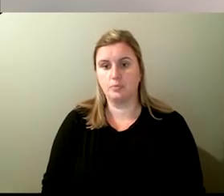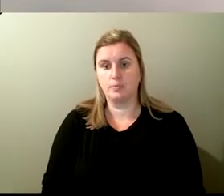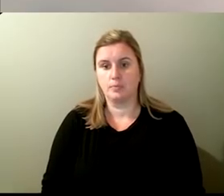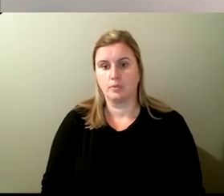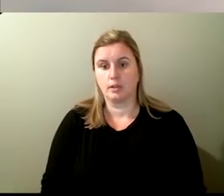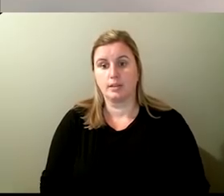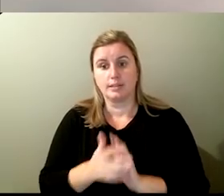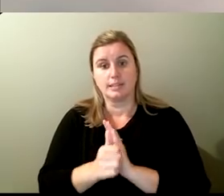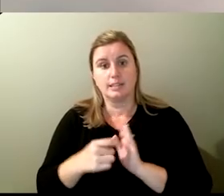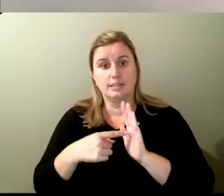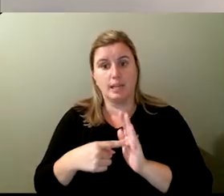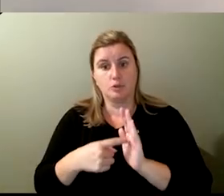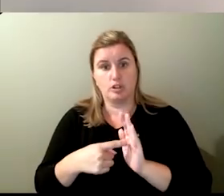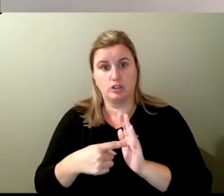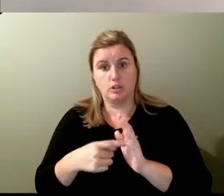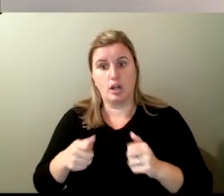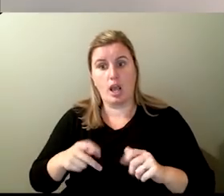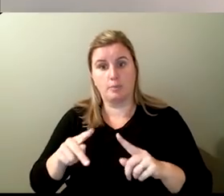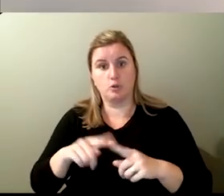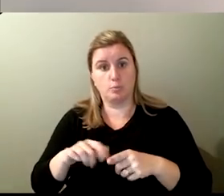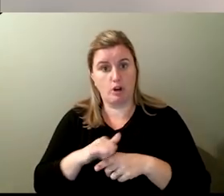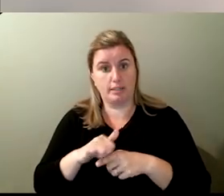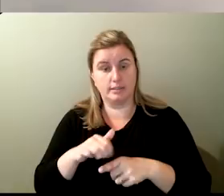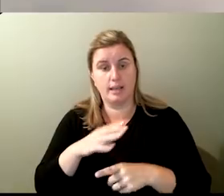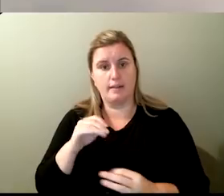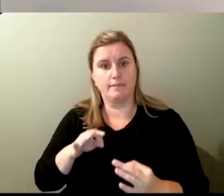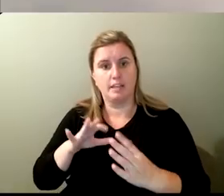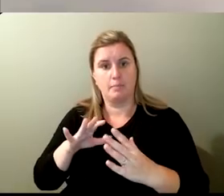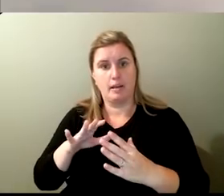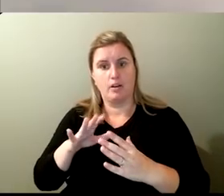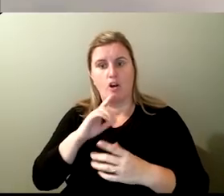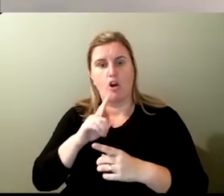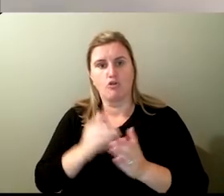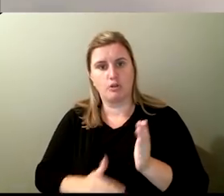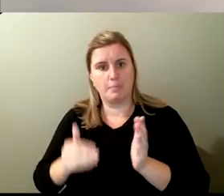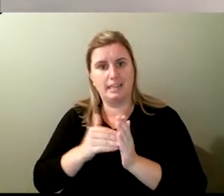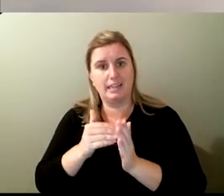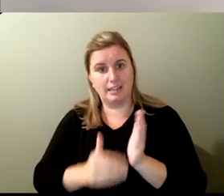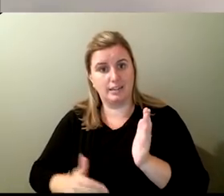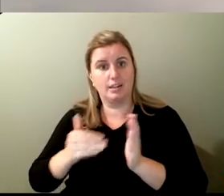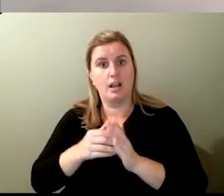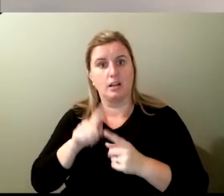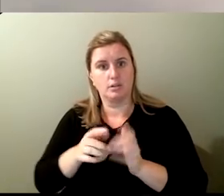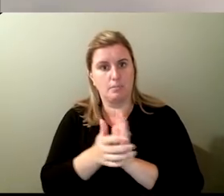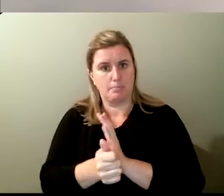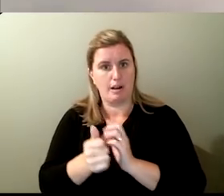Skill demonstration, opportunity to practice, and feedback are repeated until mastery is